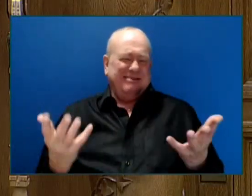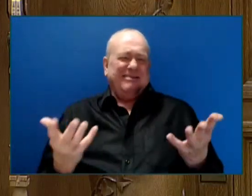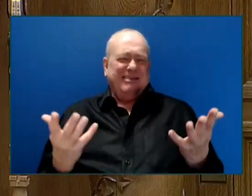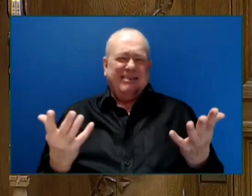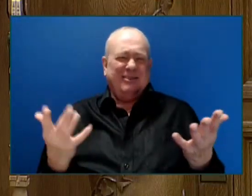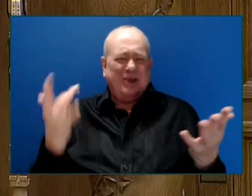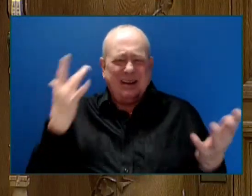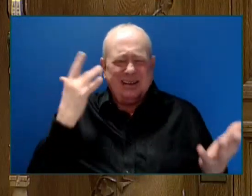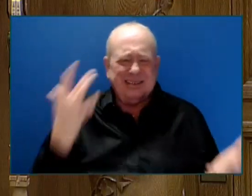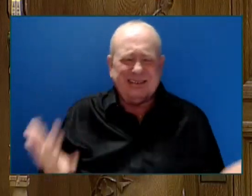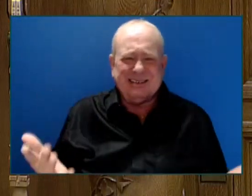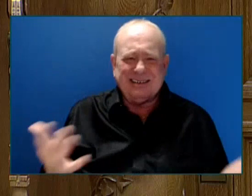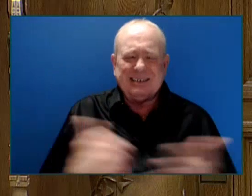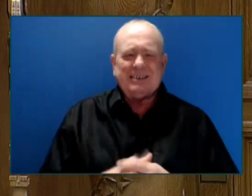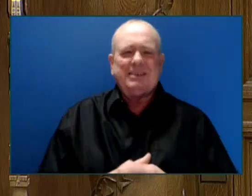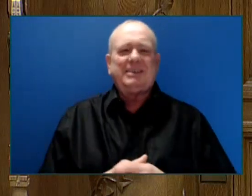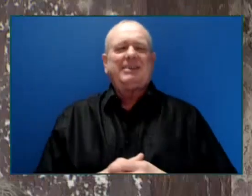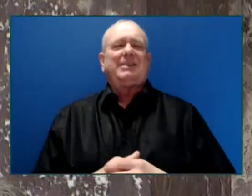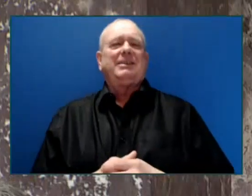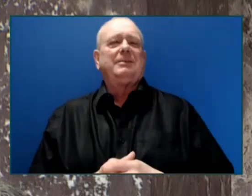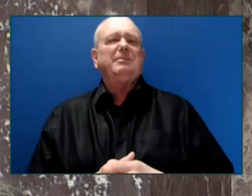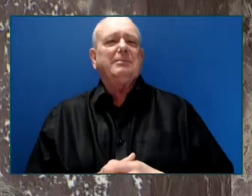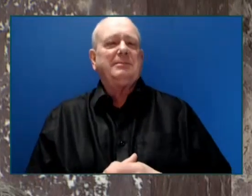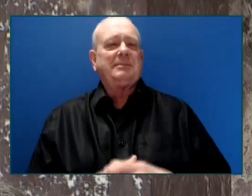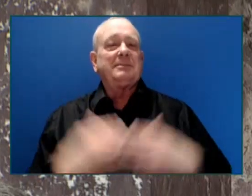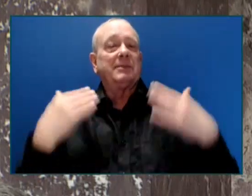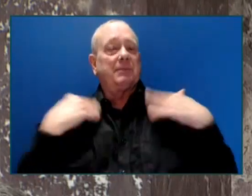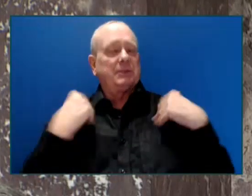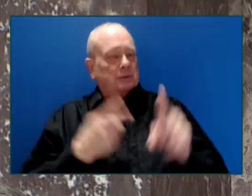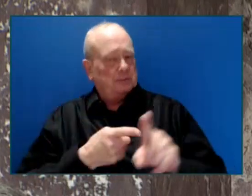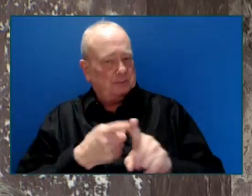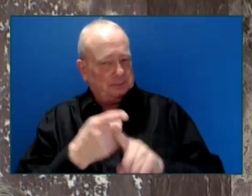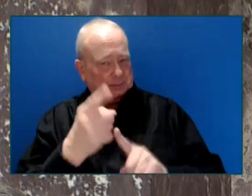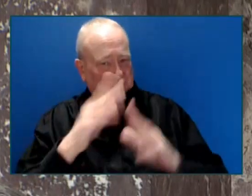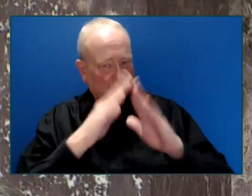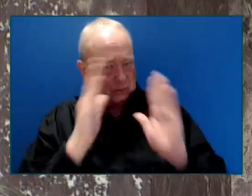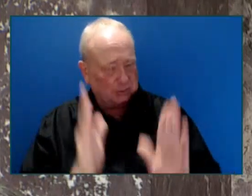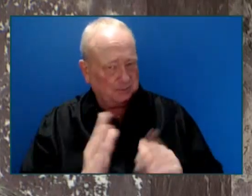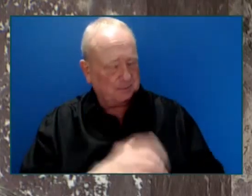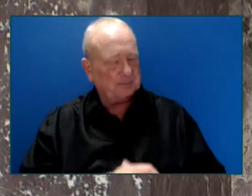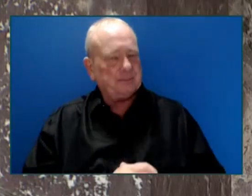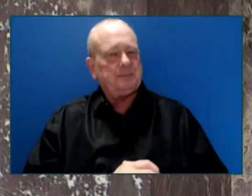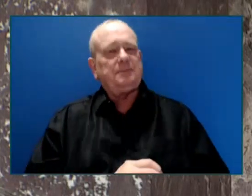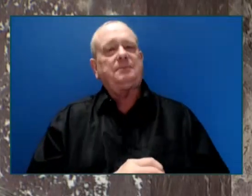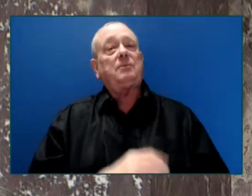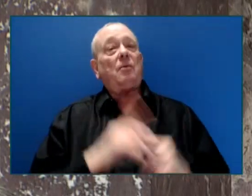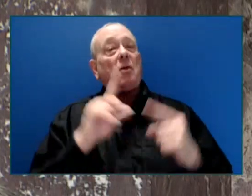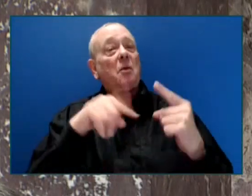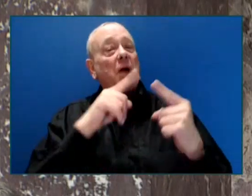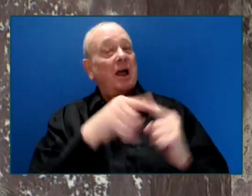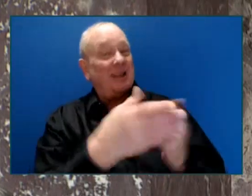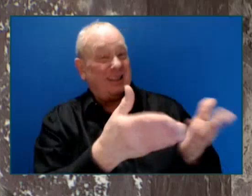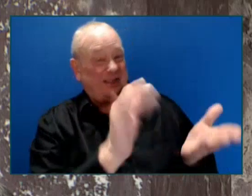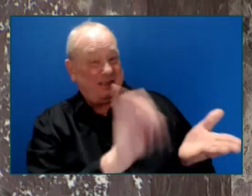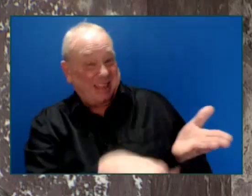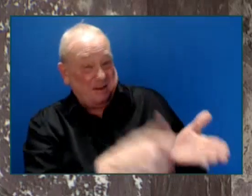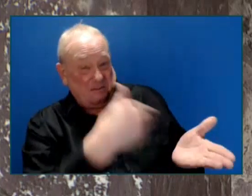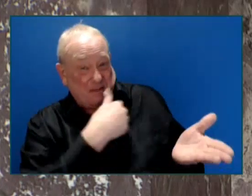Minister of Housing. Thank you, Honourable Speaker. And when that member left government, Honourable Speaker, it was a good day for British Columbia.